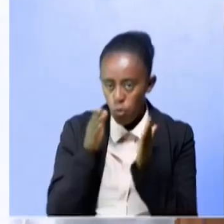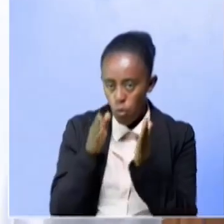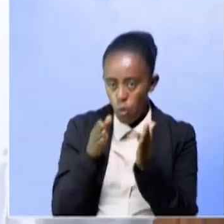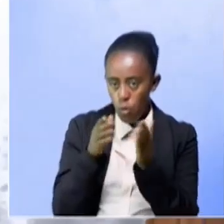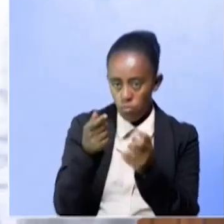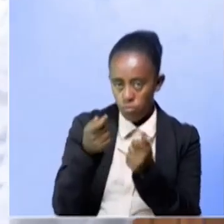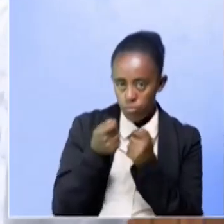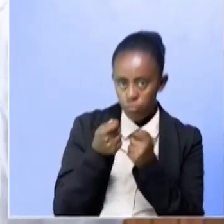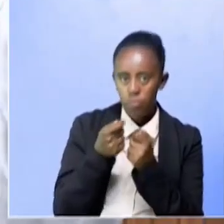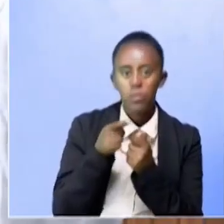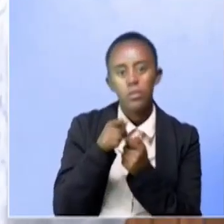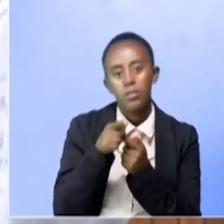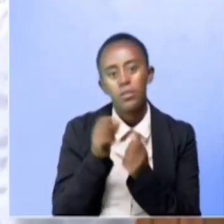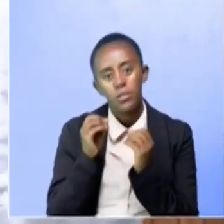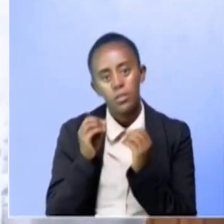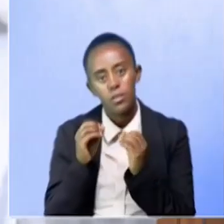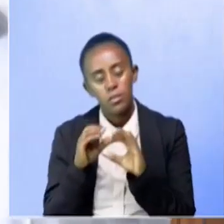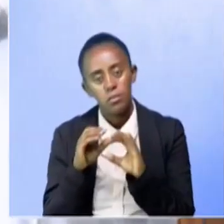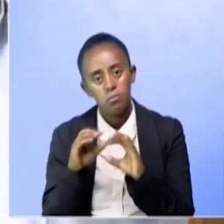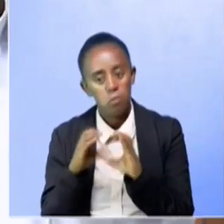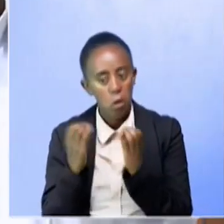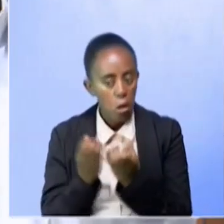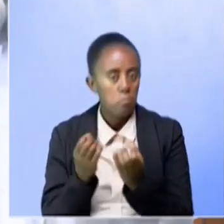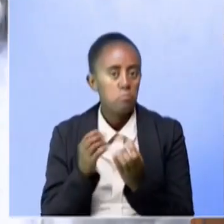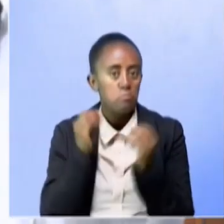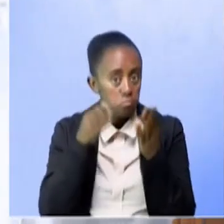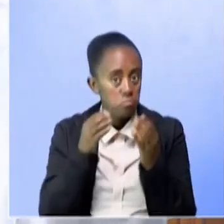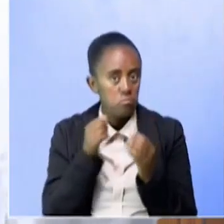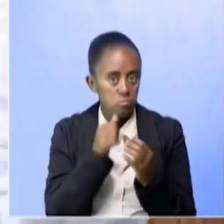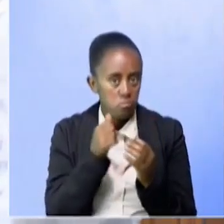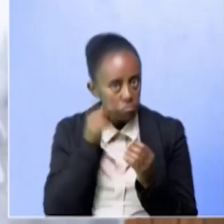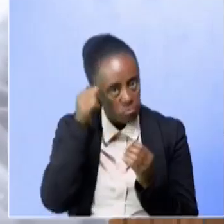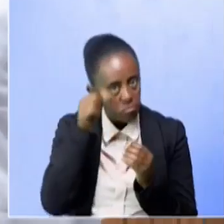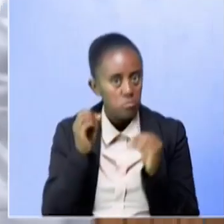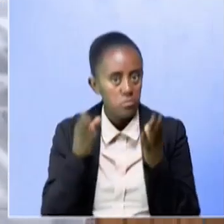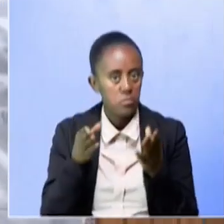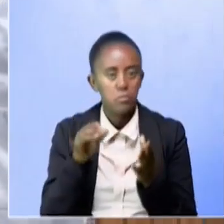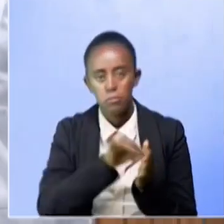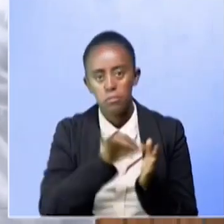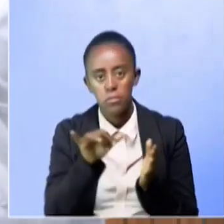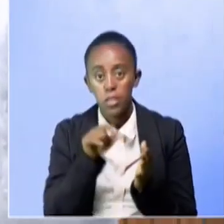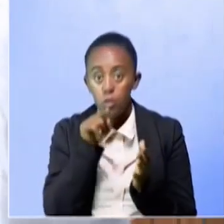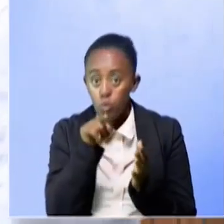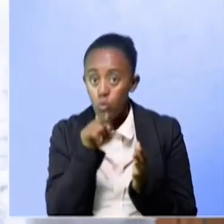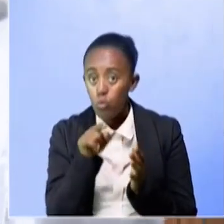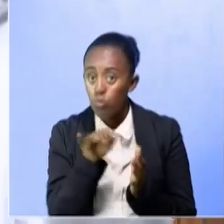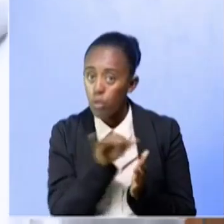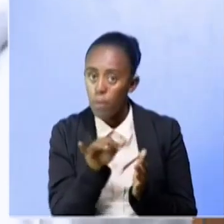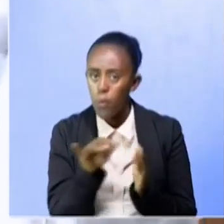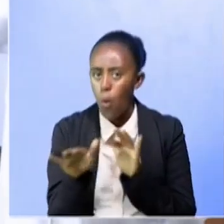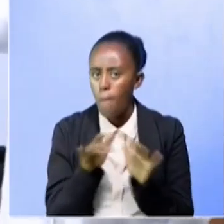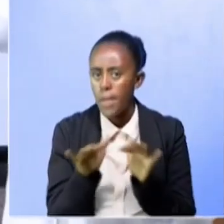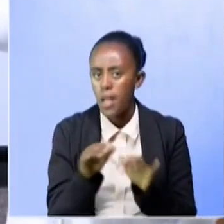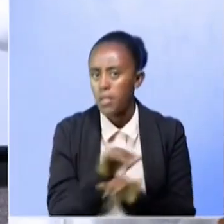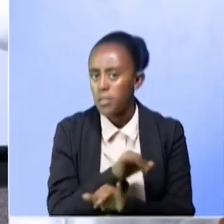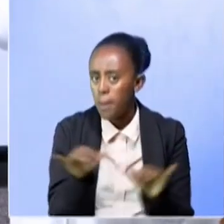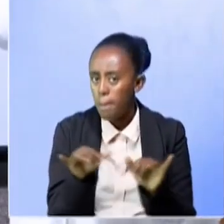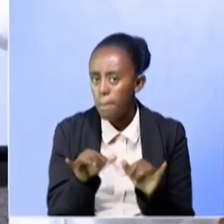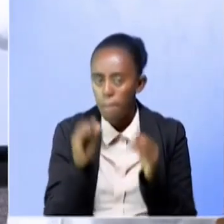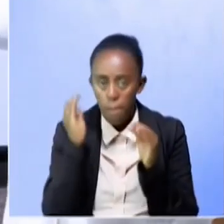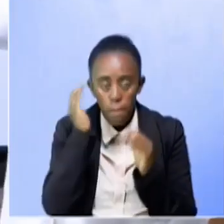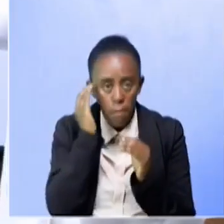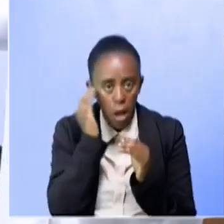is his class or her class, isn't it? The same is true. The computers are like a